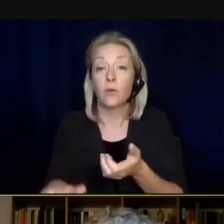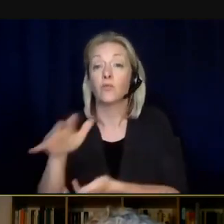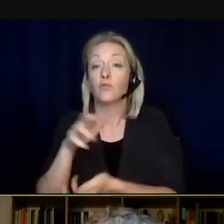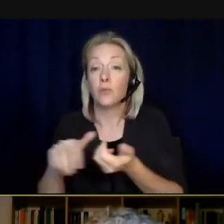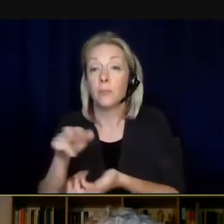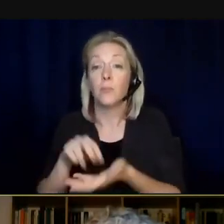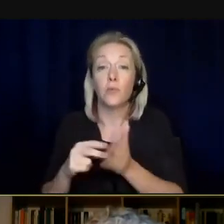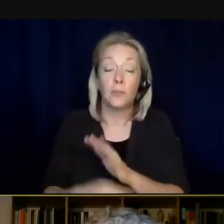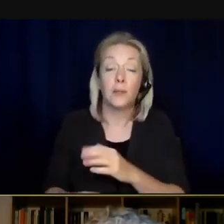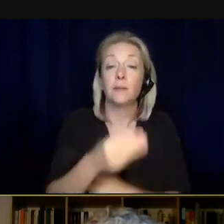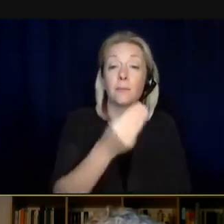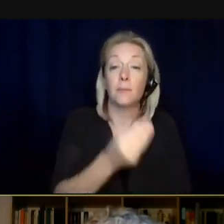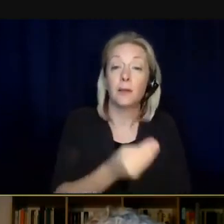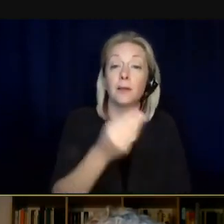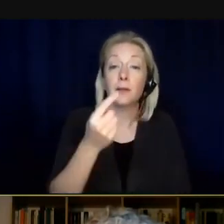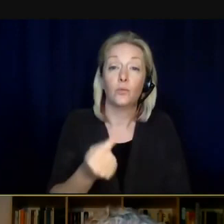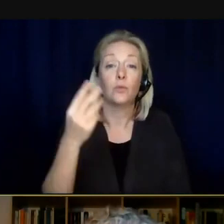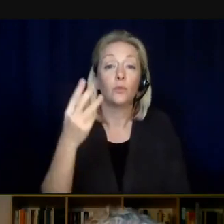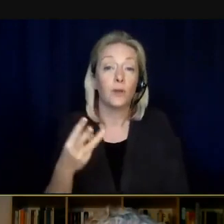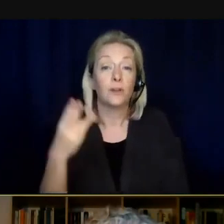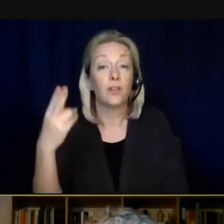words. Whoops.